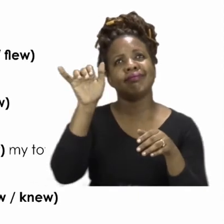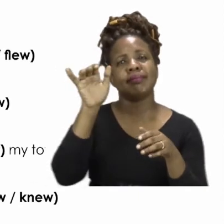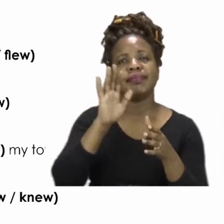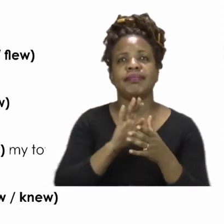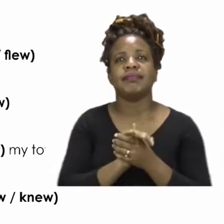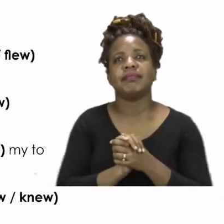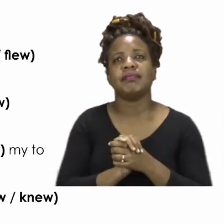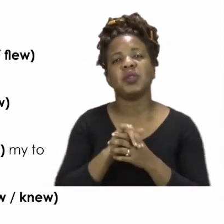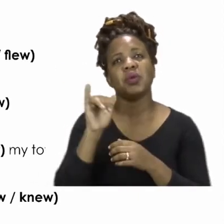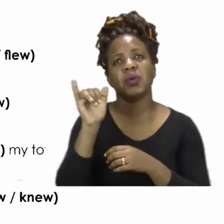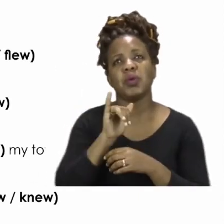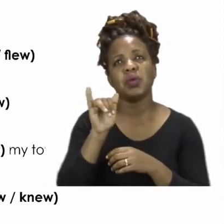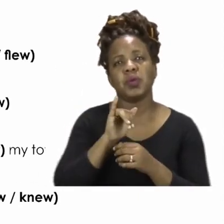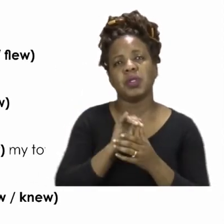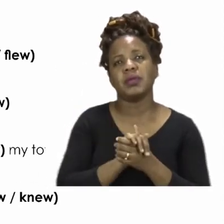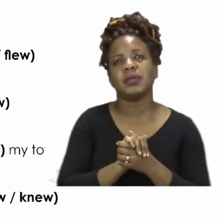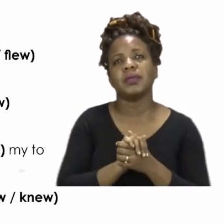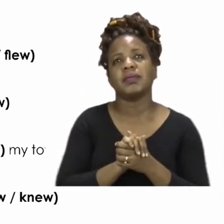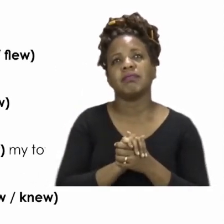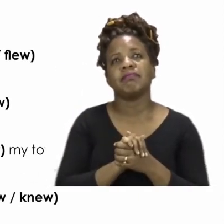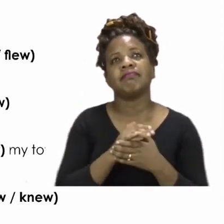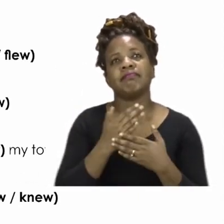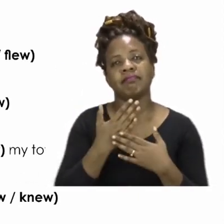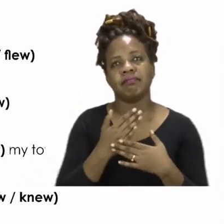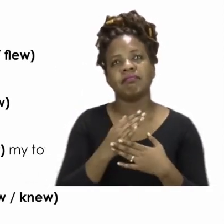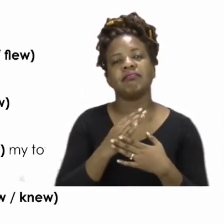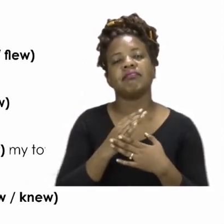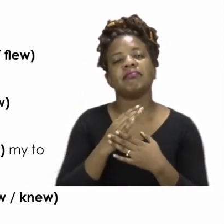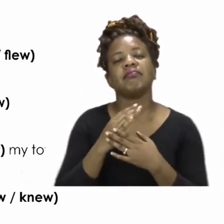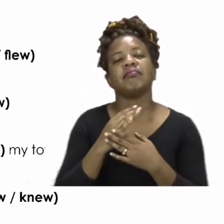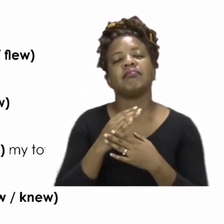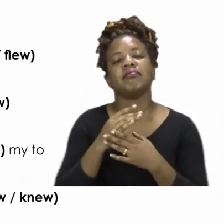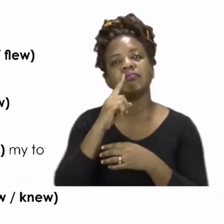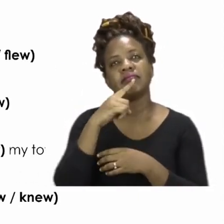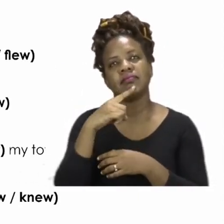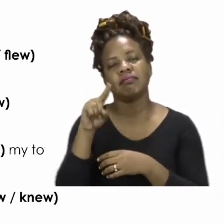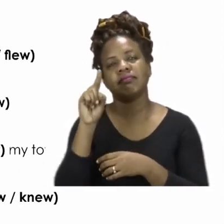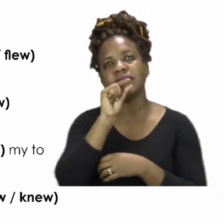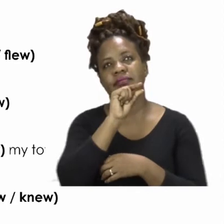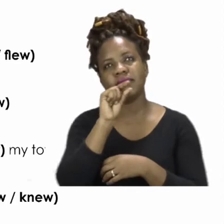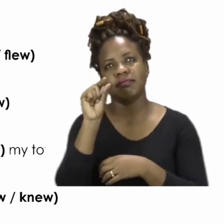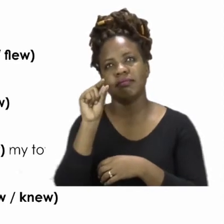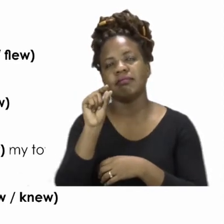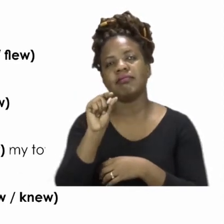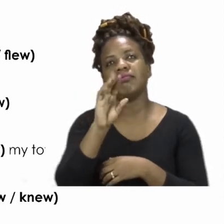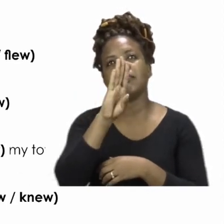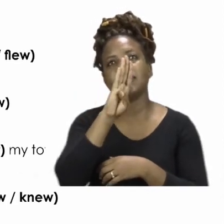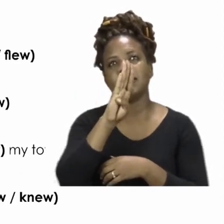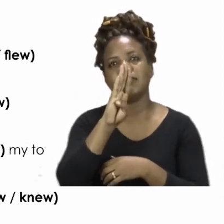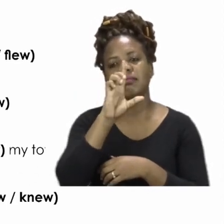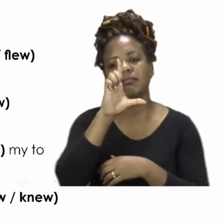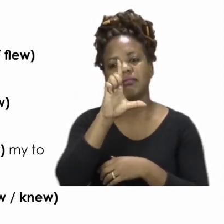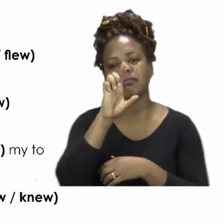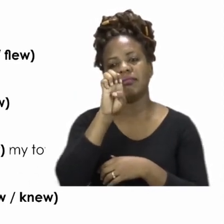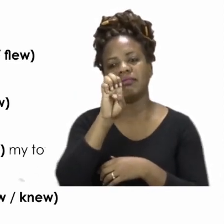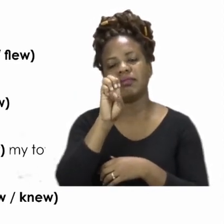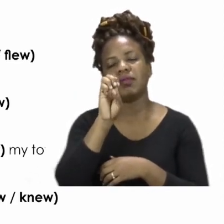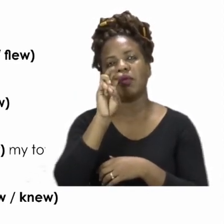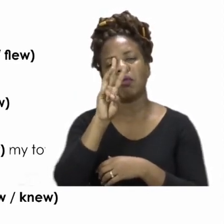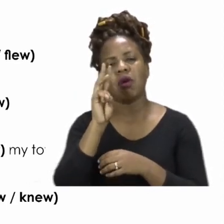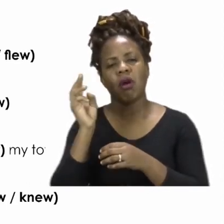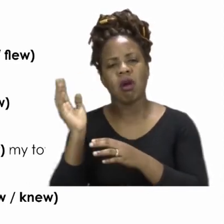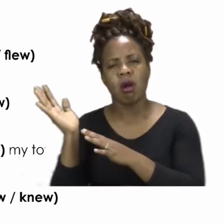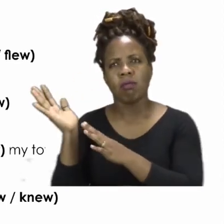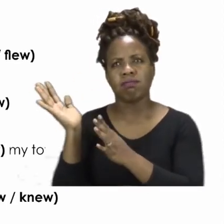word blew, well done. I want you to please put the word blue.